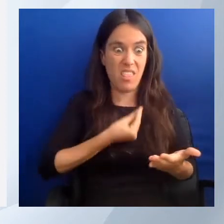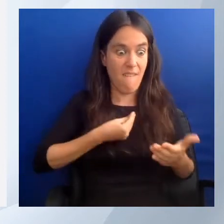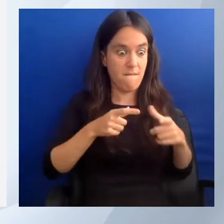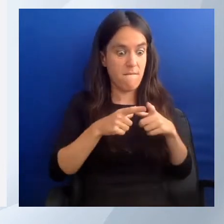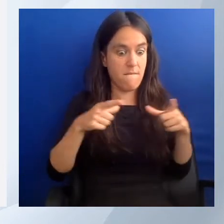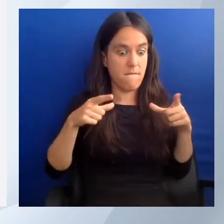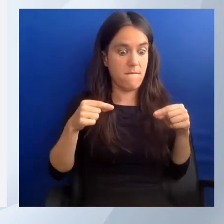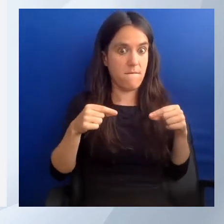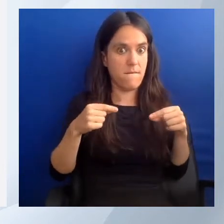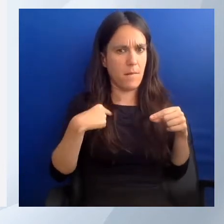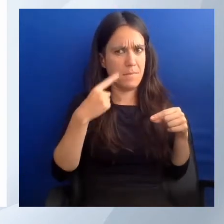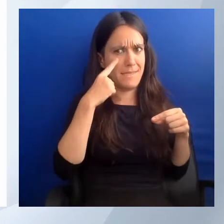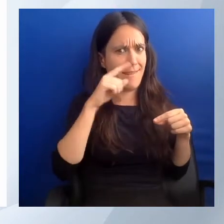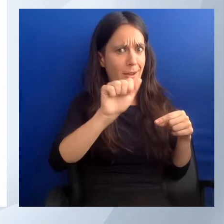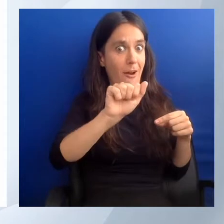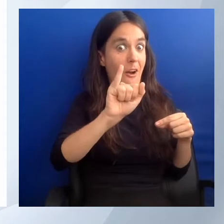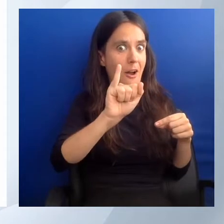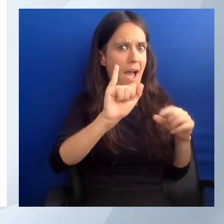AI.